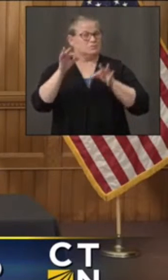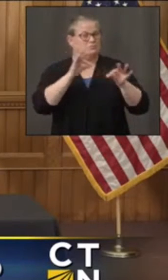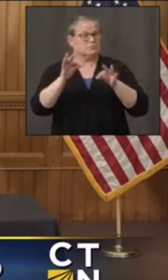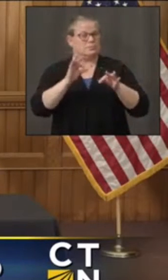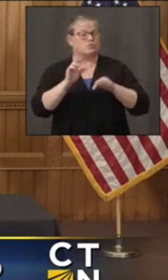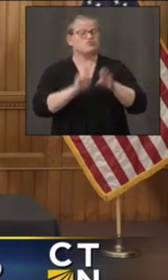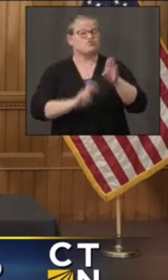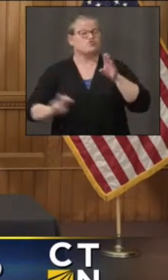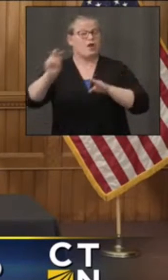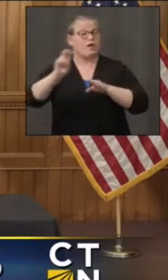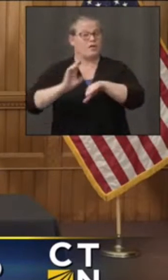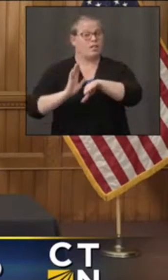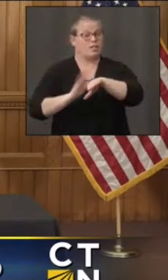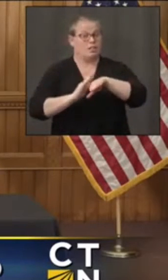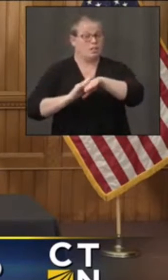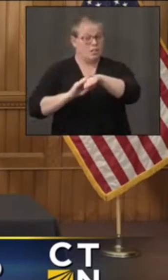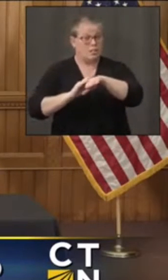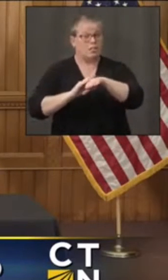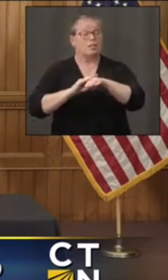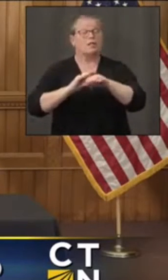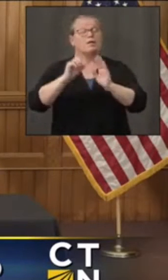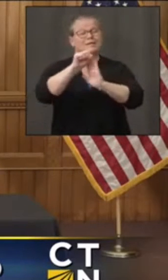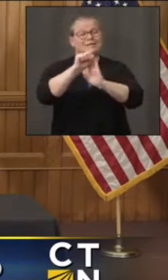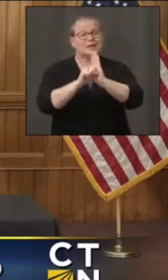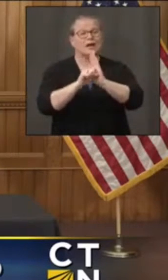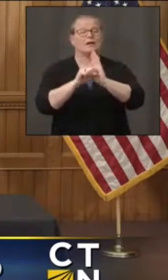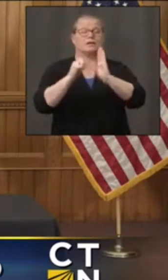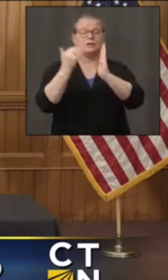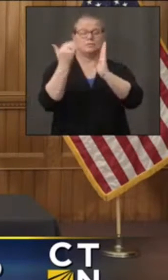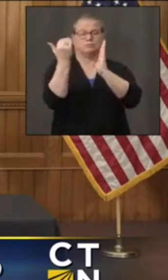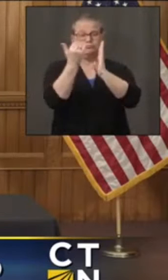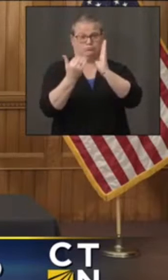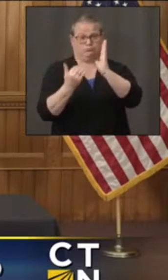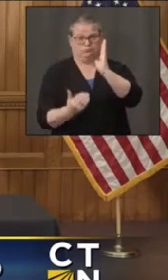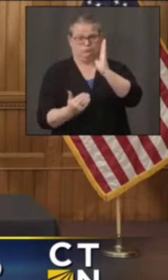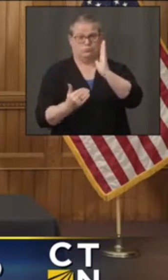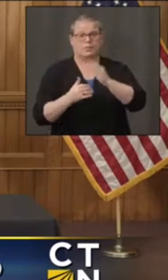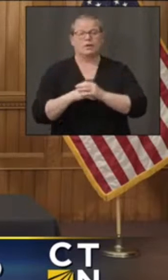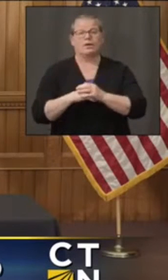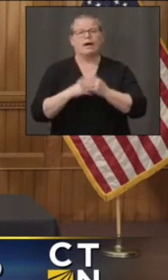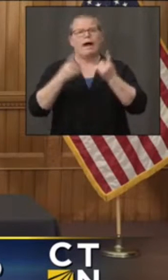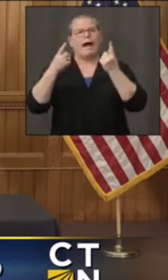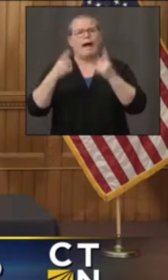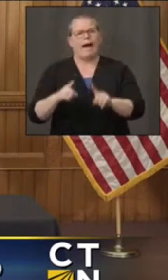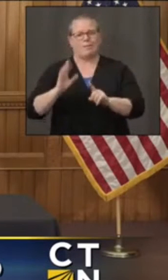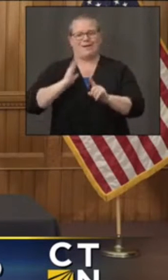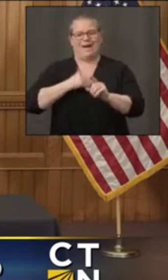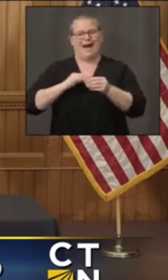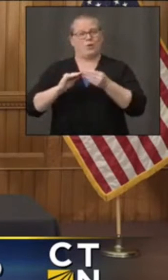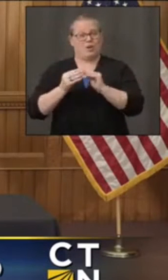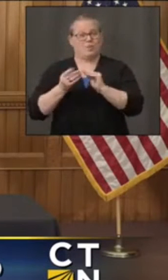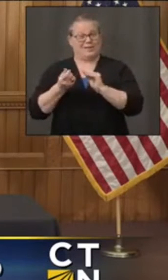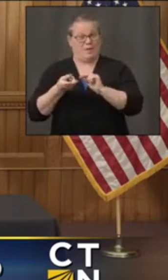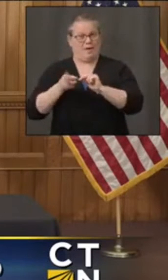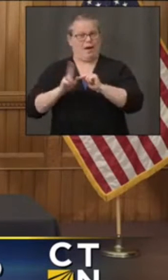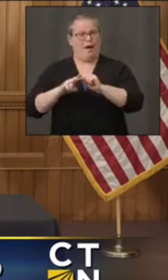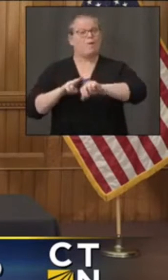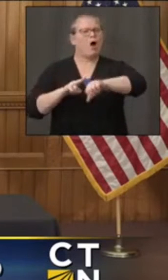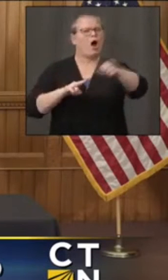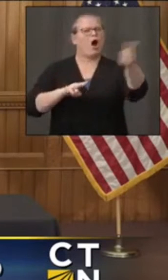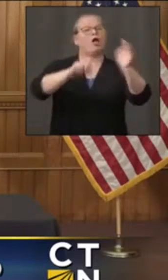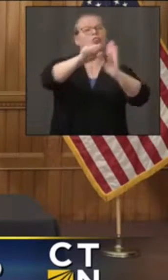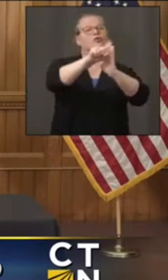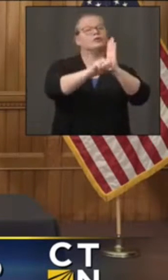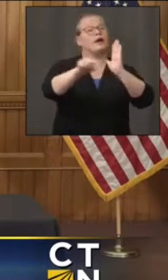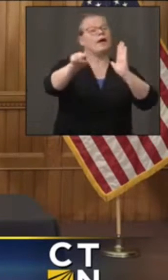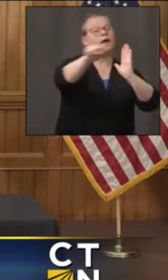with our slight uptick, we're kind of showing up on other people's travel lists as well. I guess I was